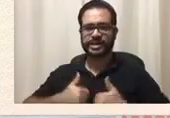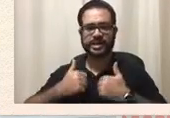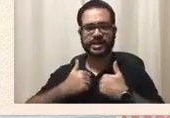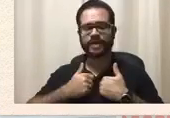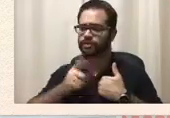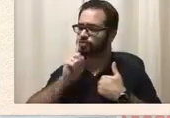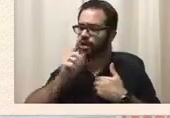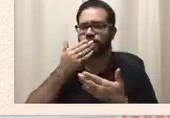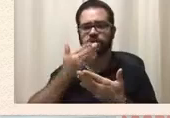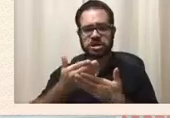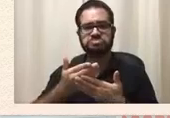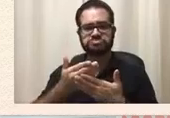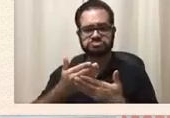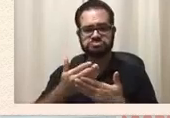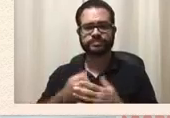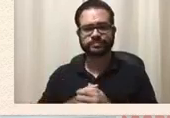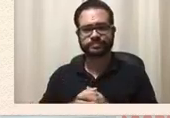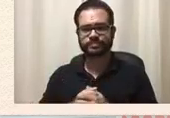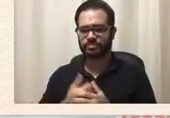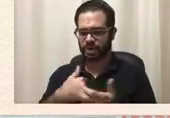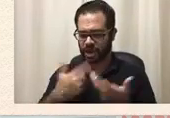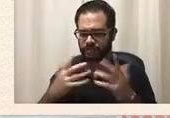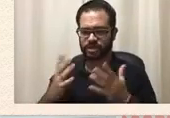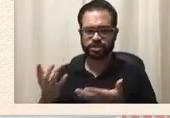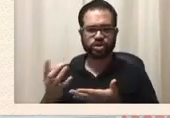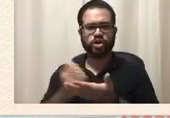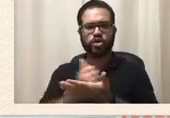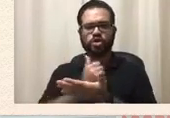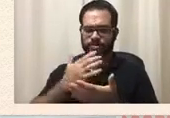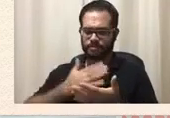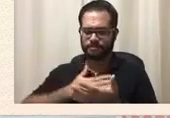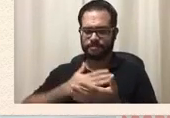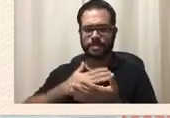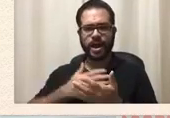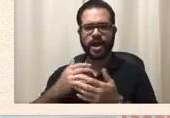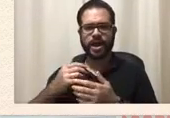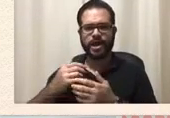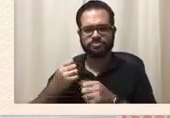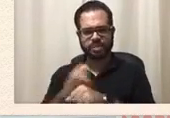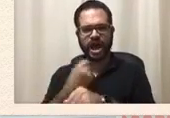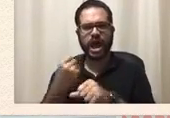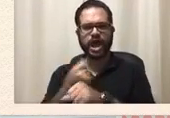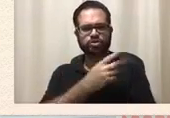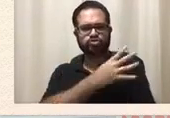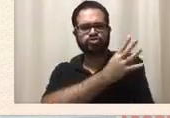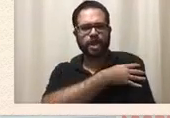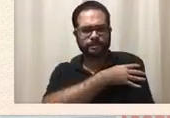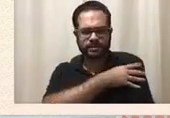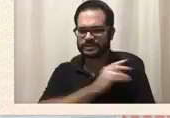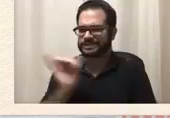I had earned my battle stripes, like my husband, raising our boys.